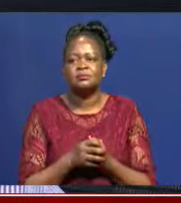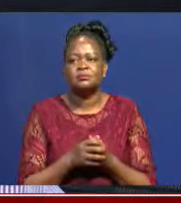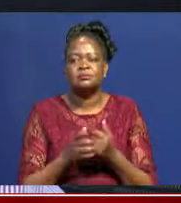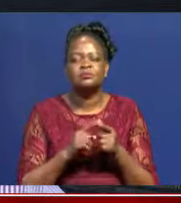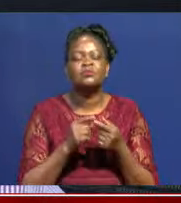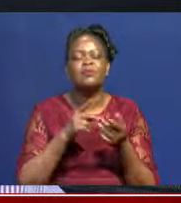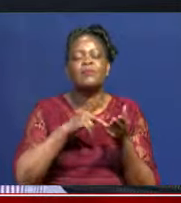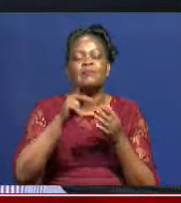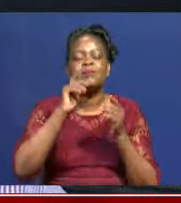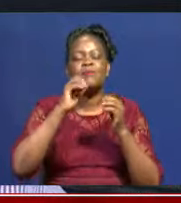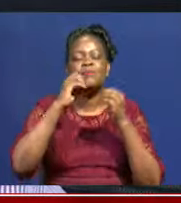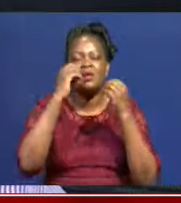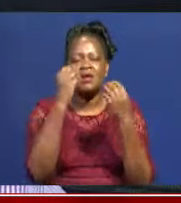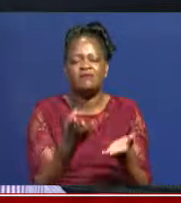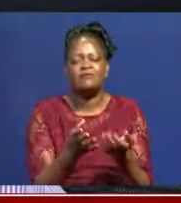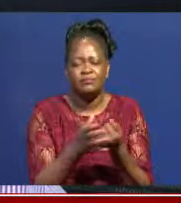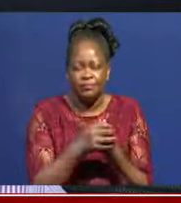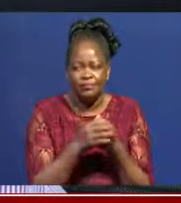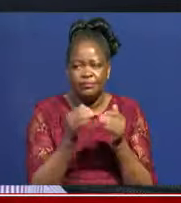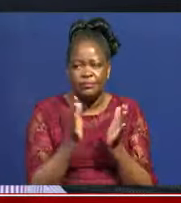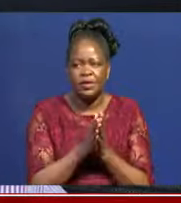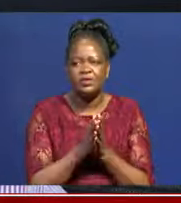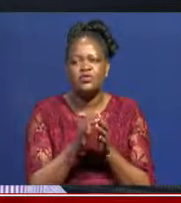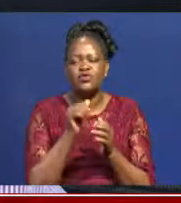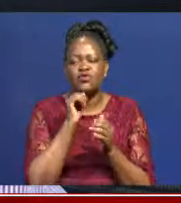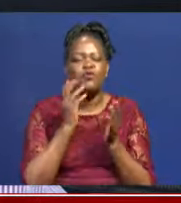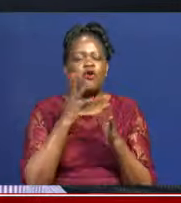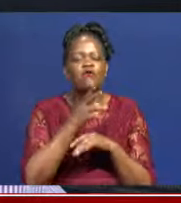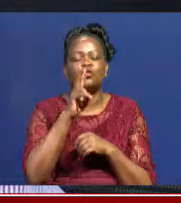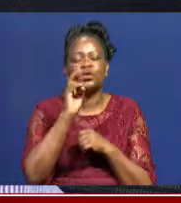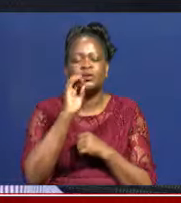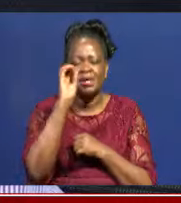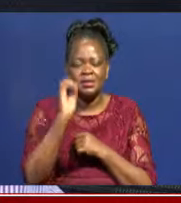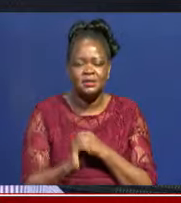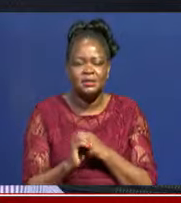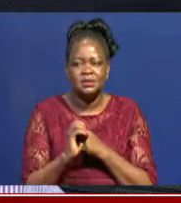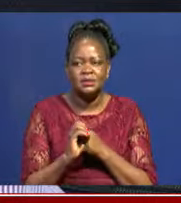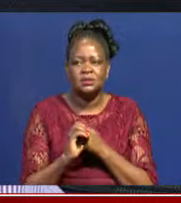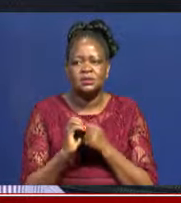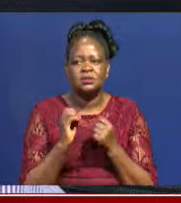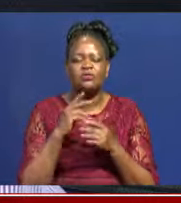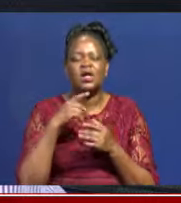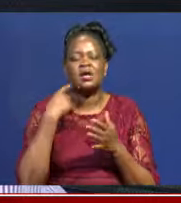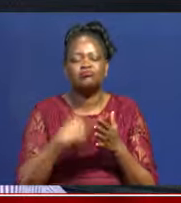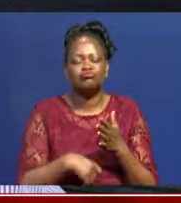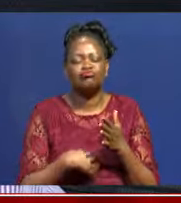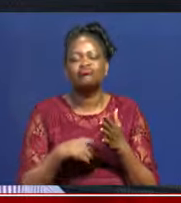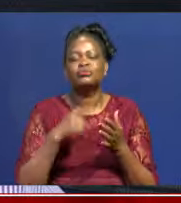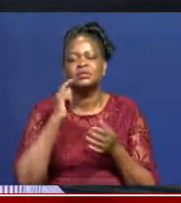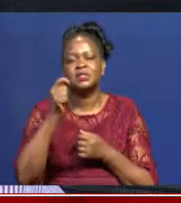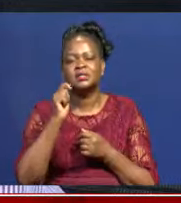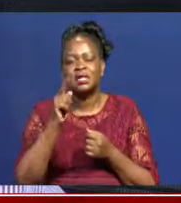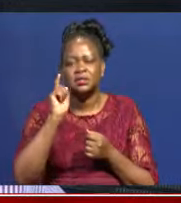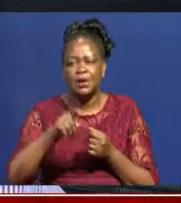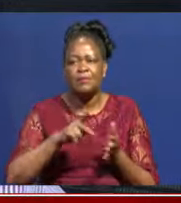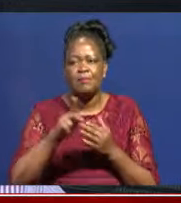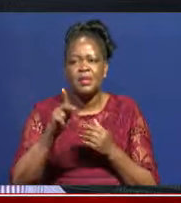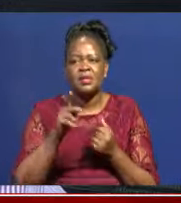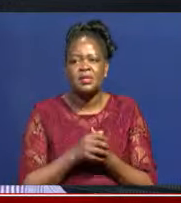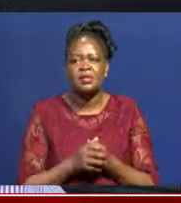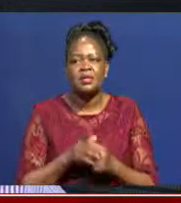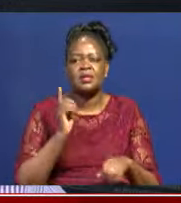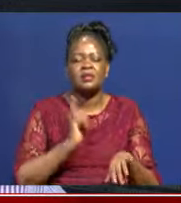may be granted and shall not exceed 20% of the price of the tender and shall be paid